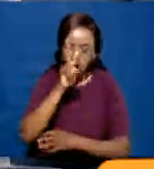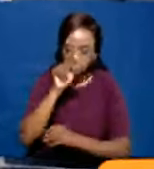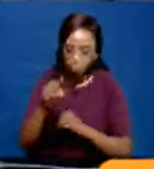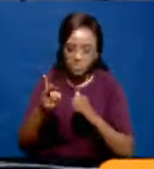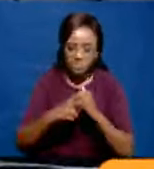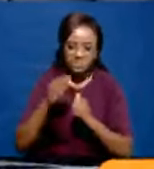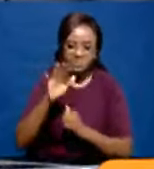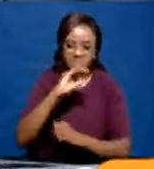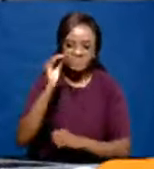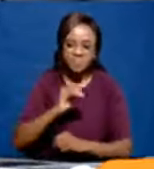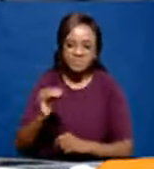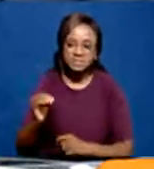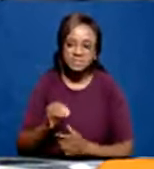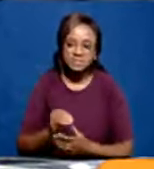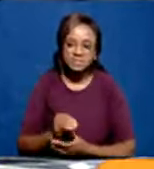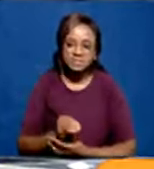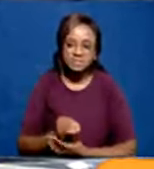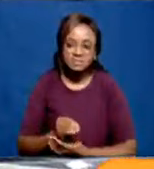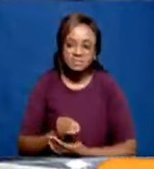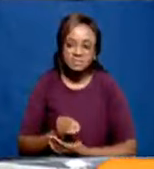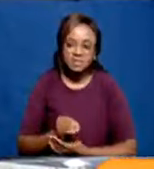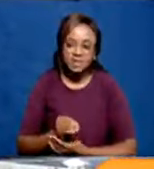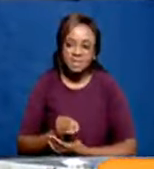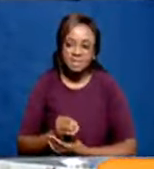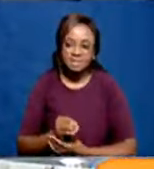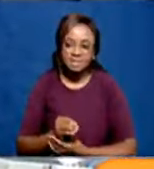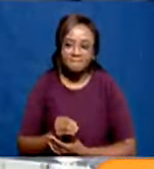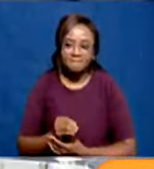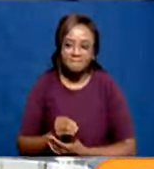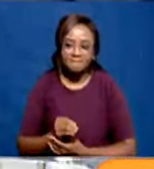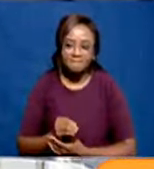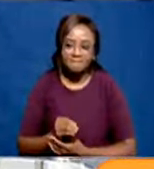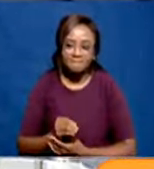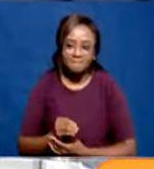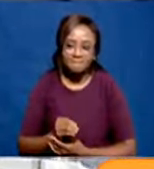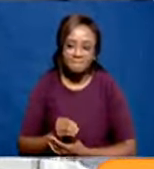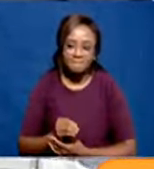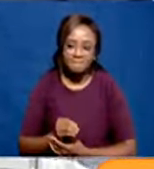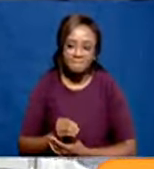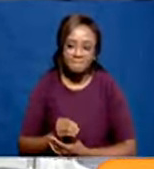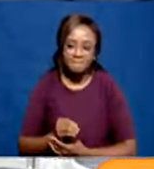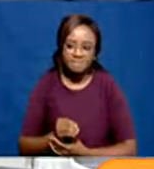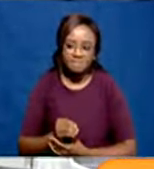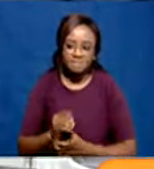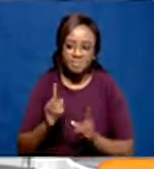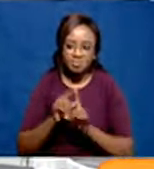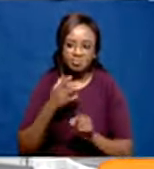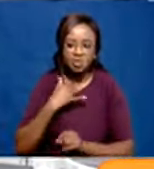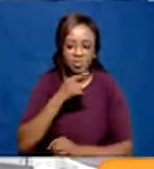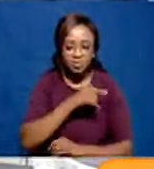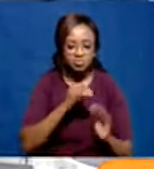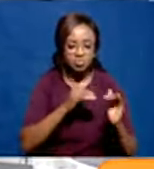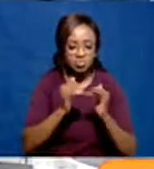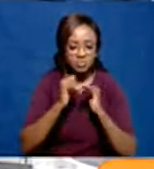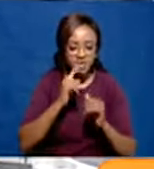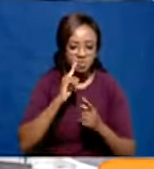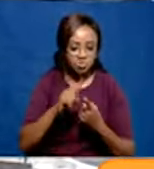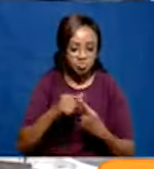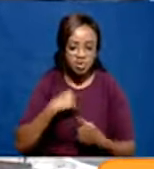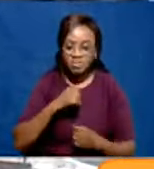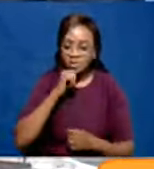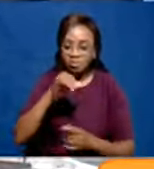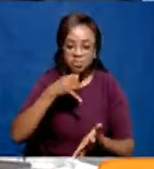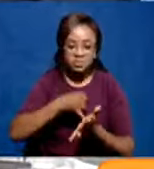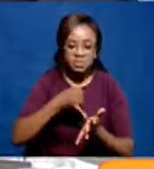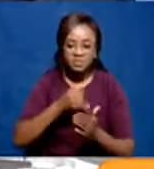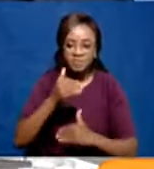But you should have publicized those services we want to offer. Otherwise, I want you also to be fair to me. Yes. I was not involved in the